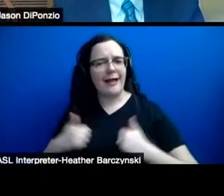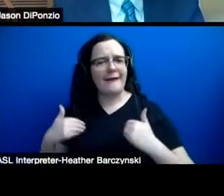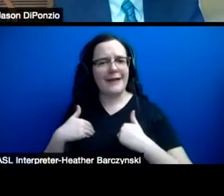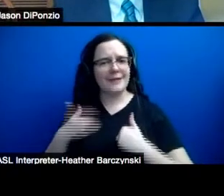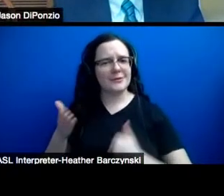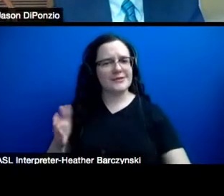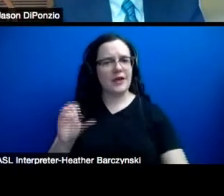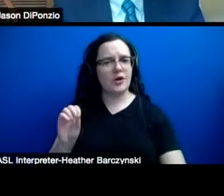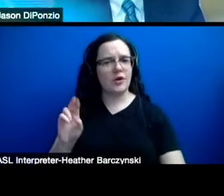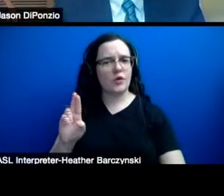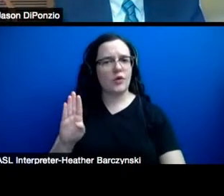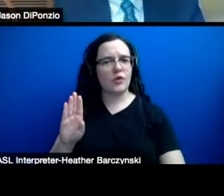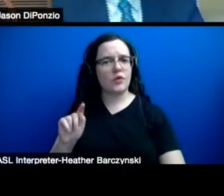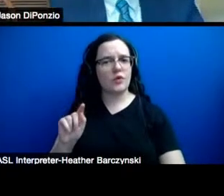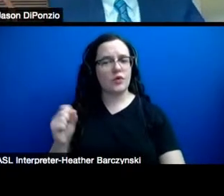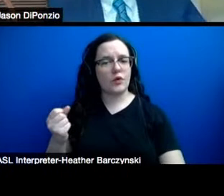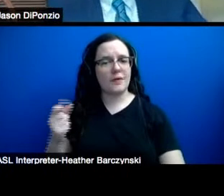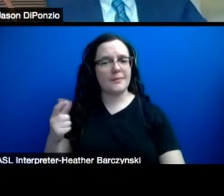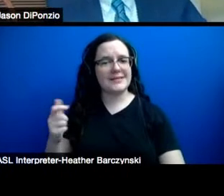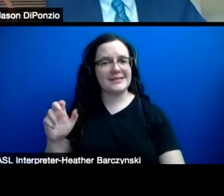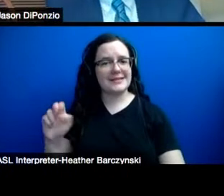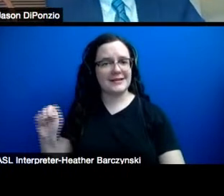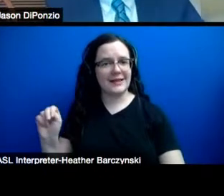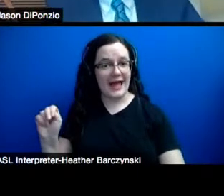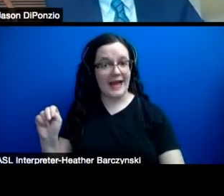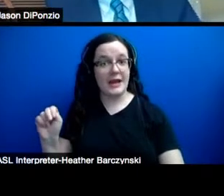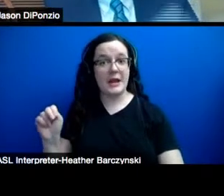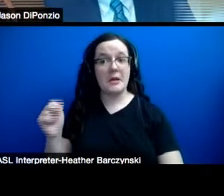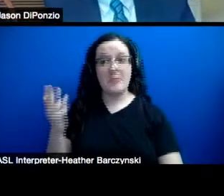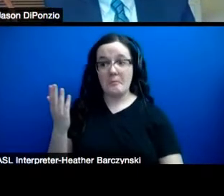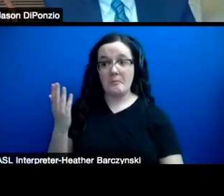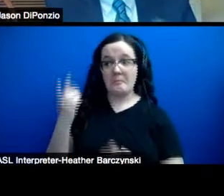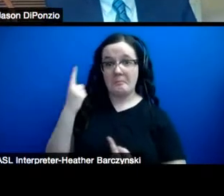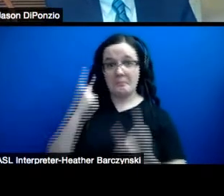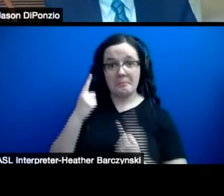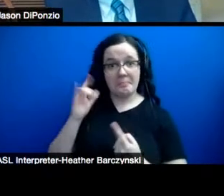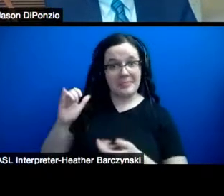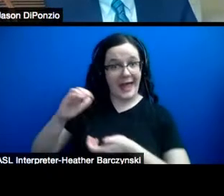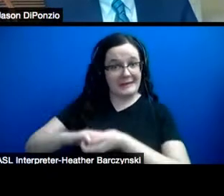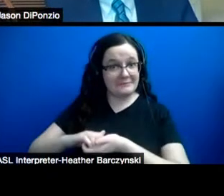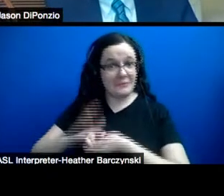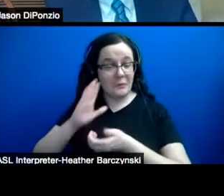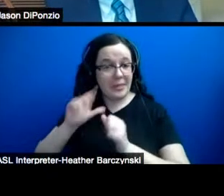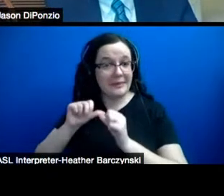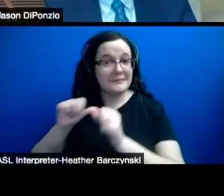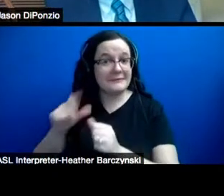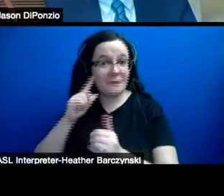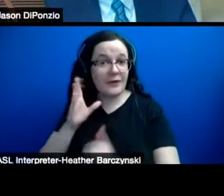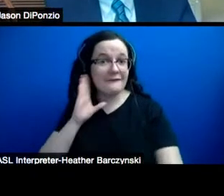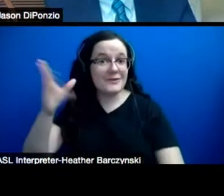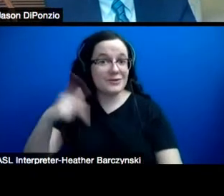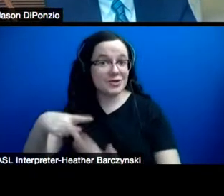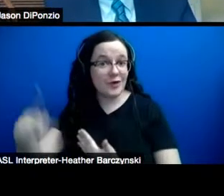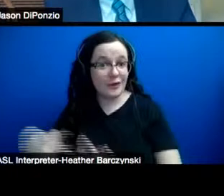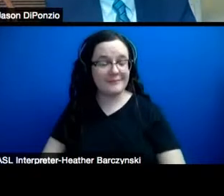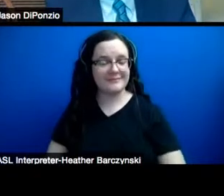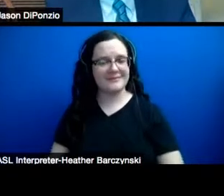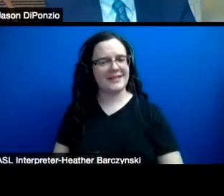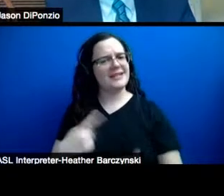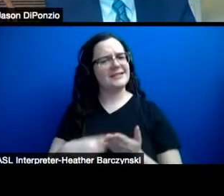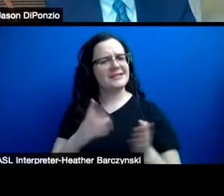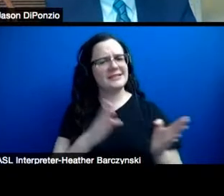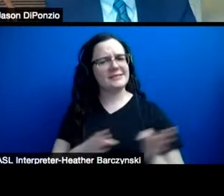that the cooperation may evolve into future programs. There was also a discussion of plans to restrict the